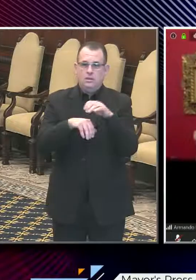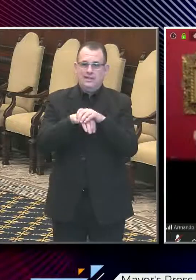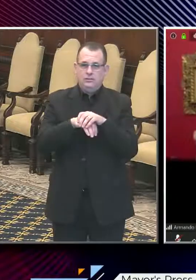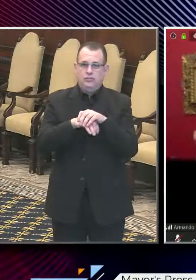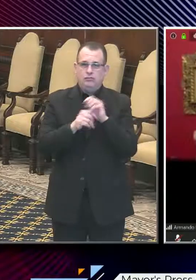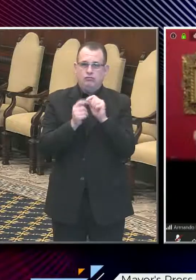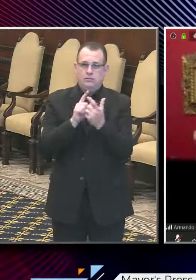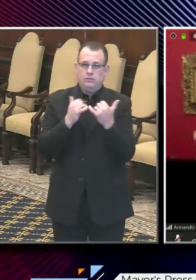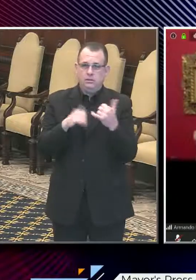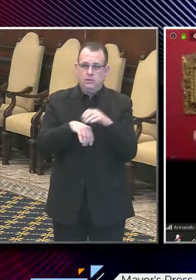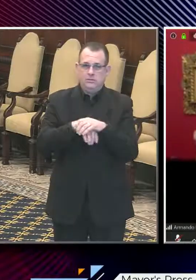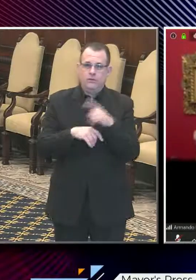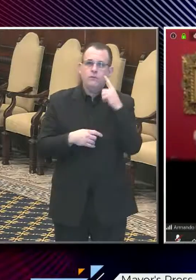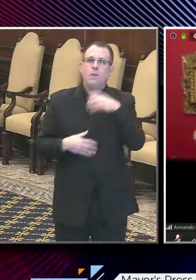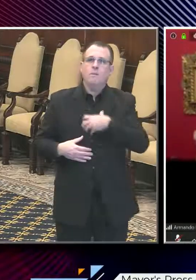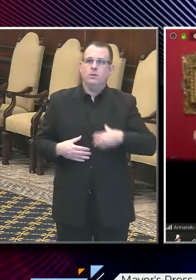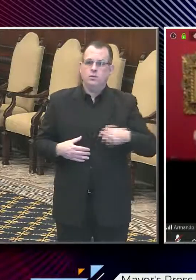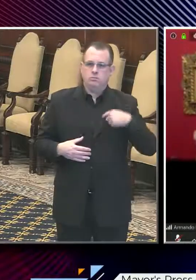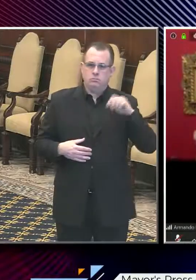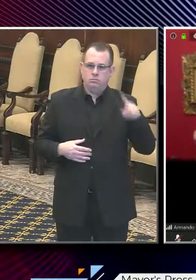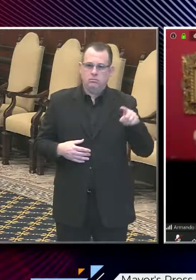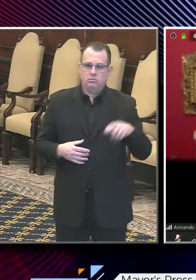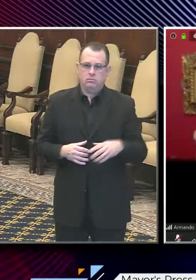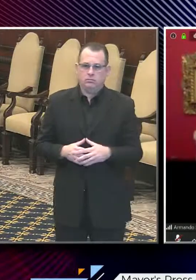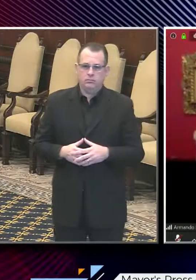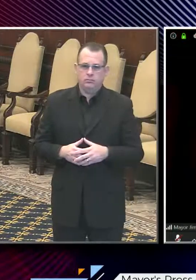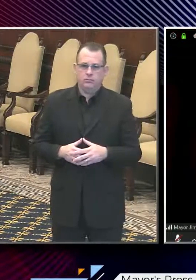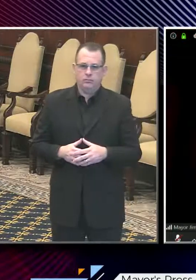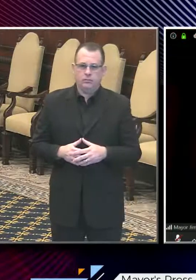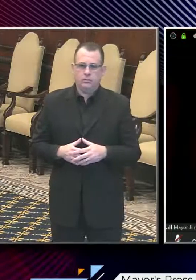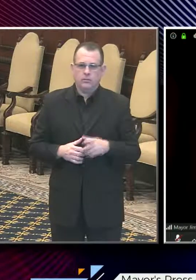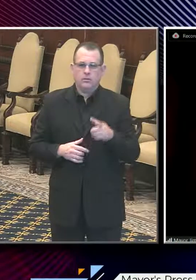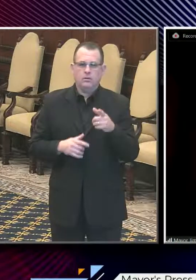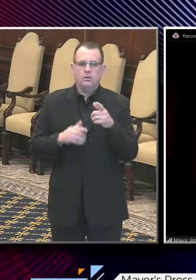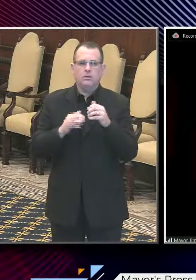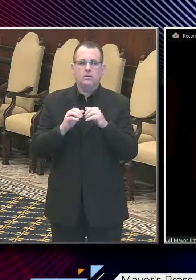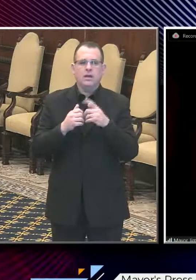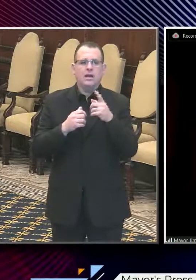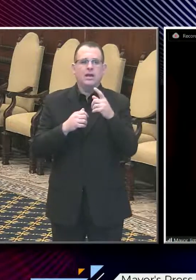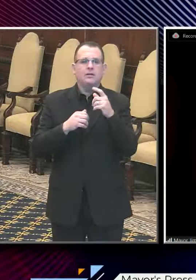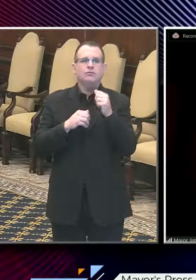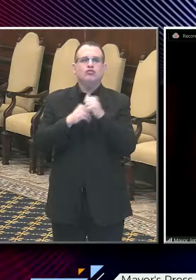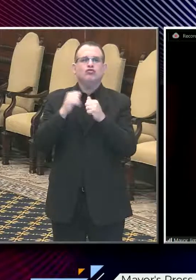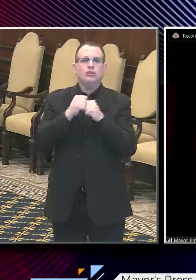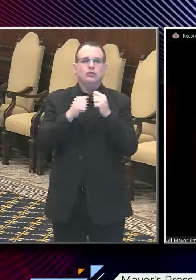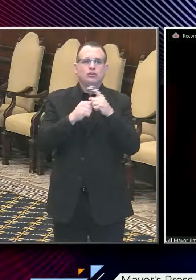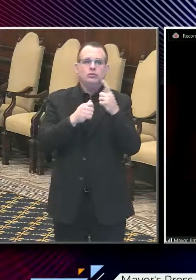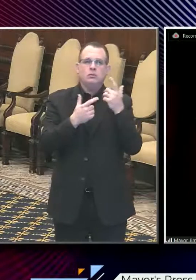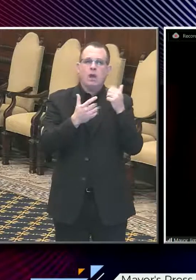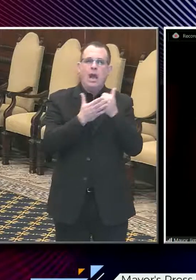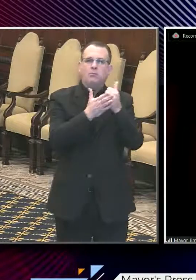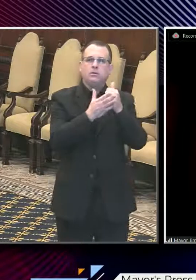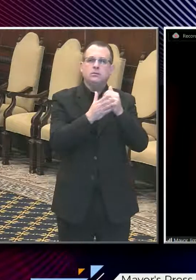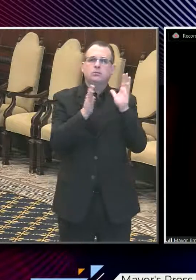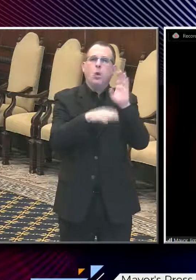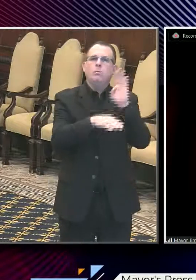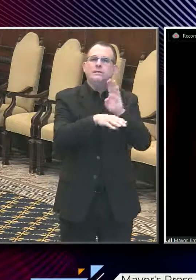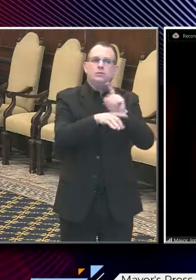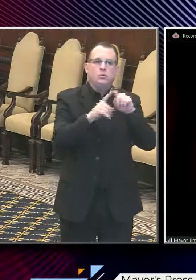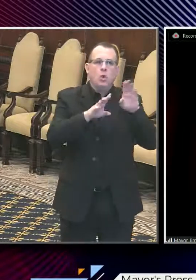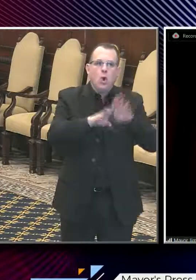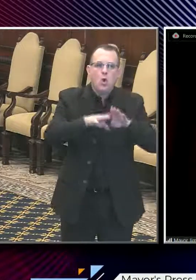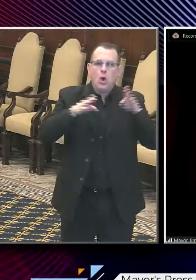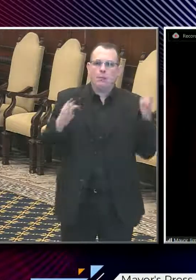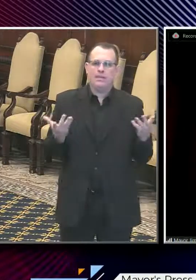be structured with helping small businesses with their reopening? Well, we have to continue to make progress on